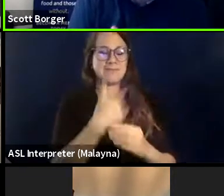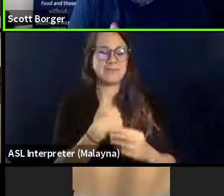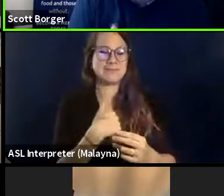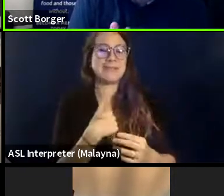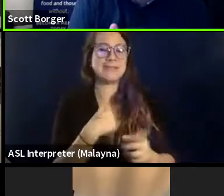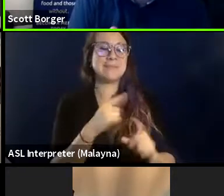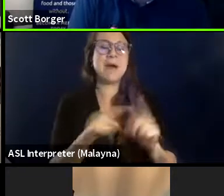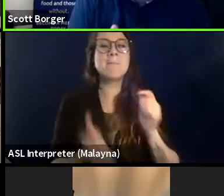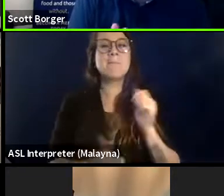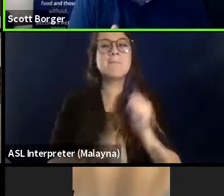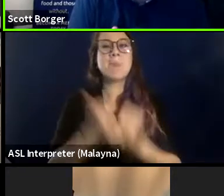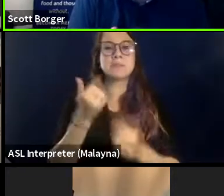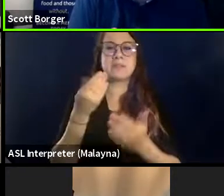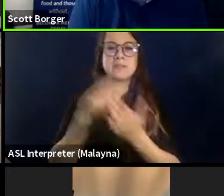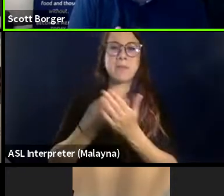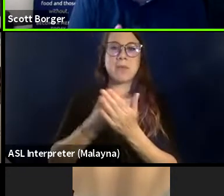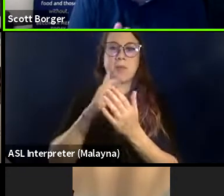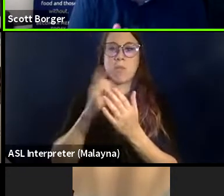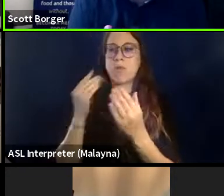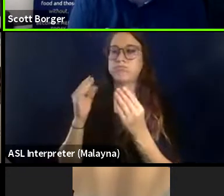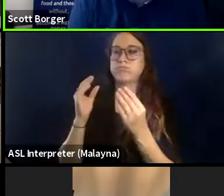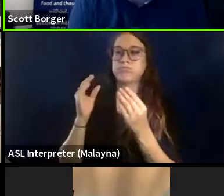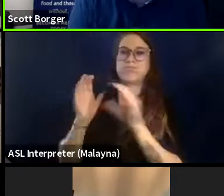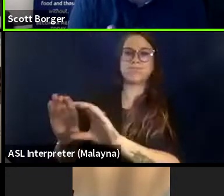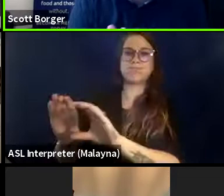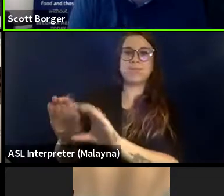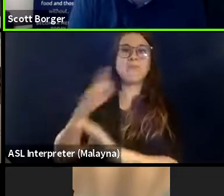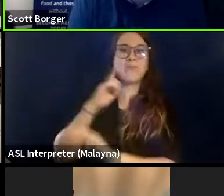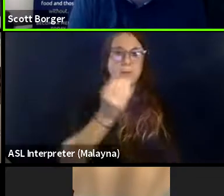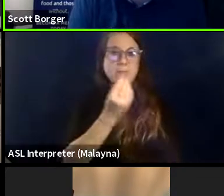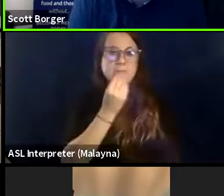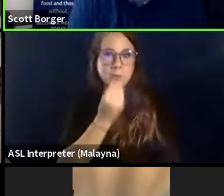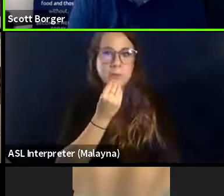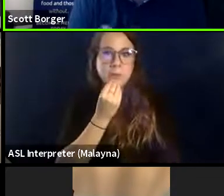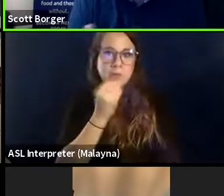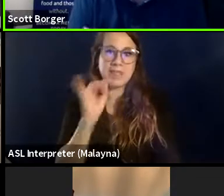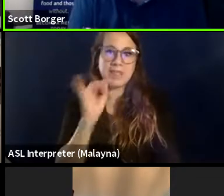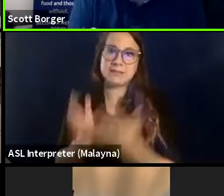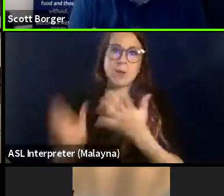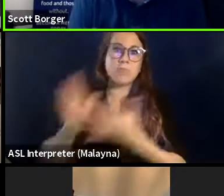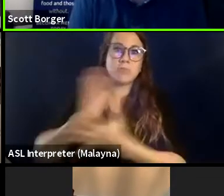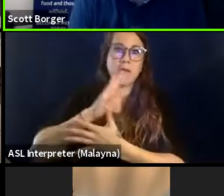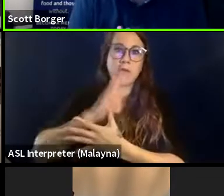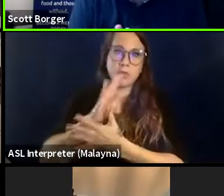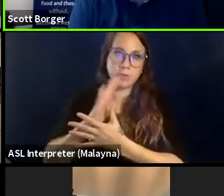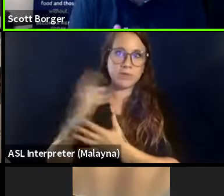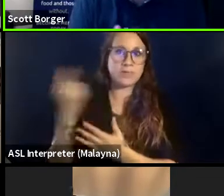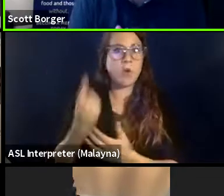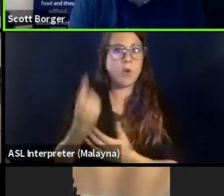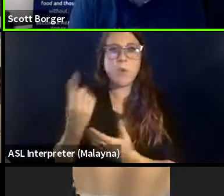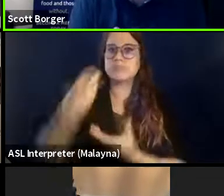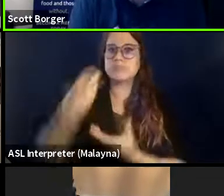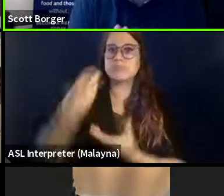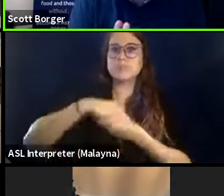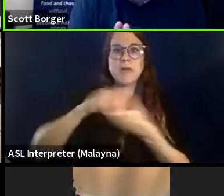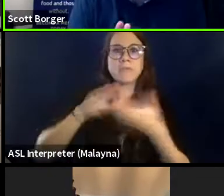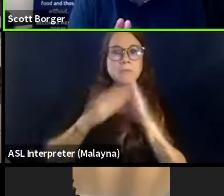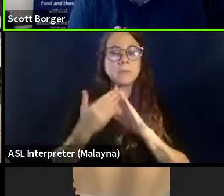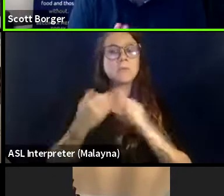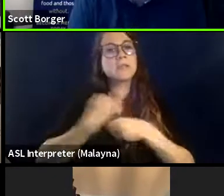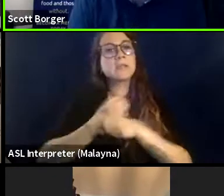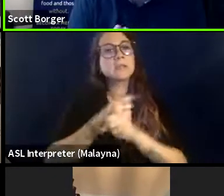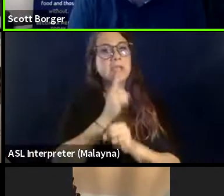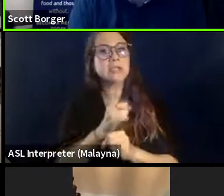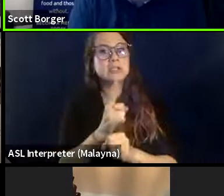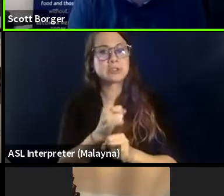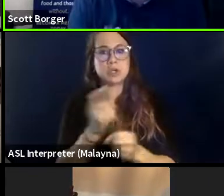most of it goes to the food. And that's what our priority is always in the community is to making sure that